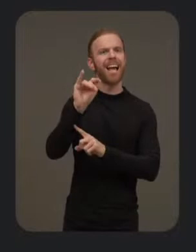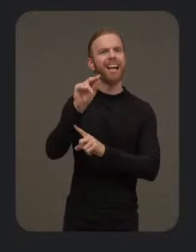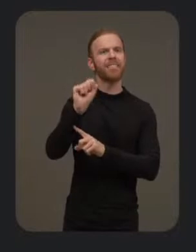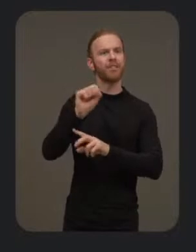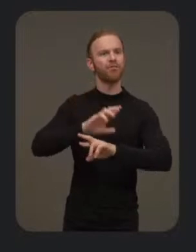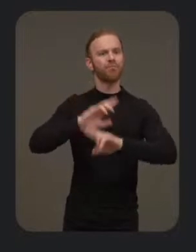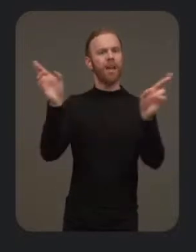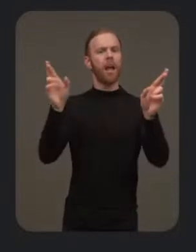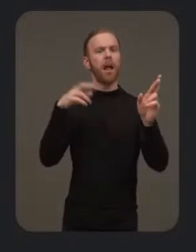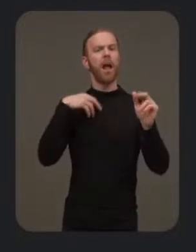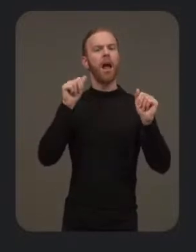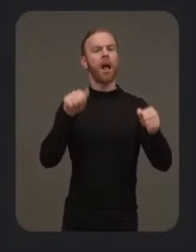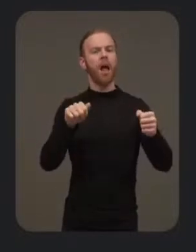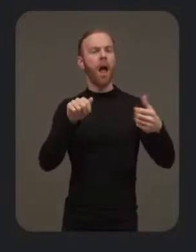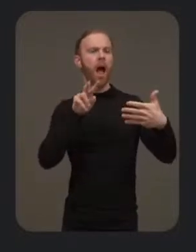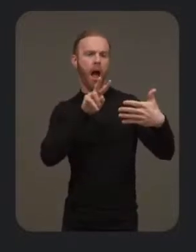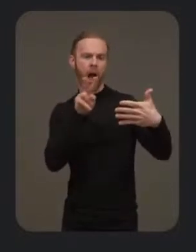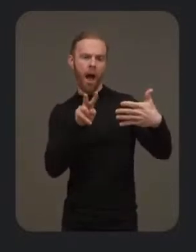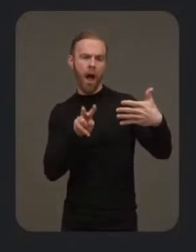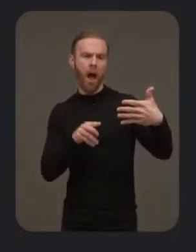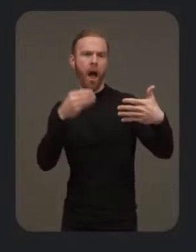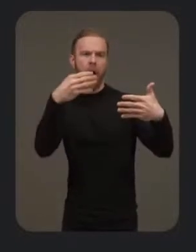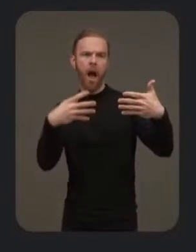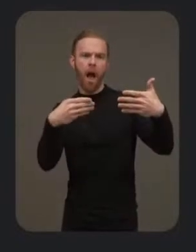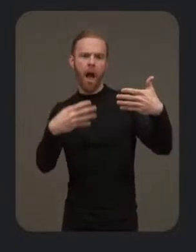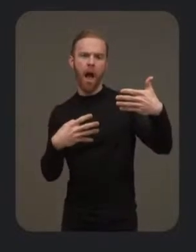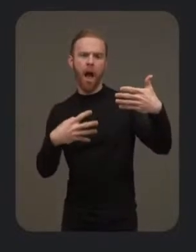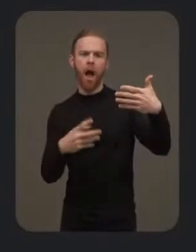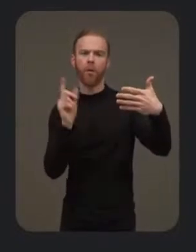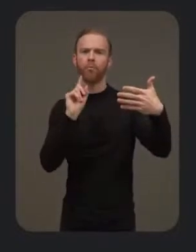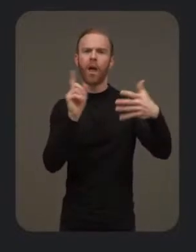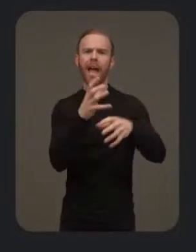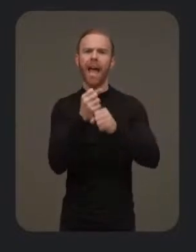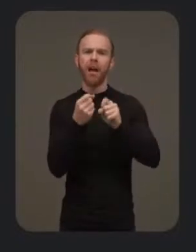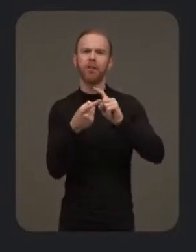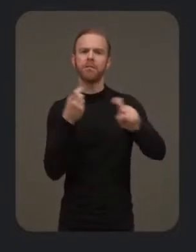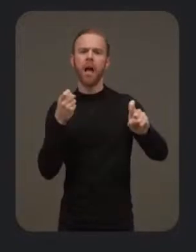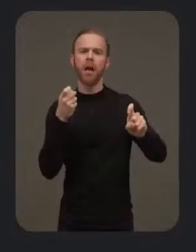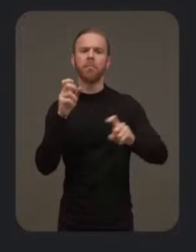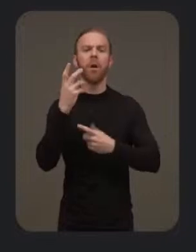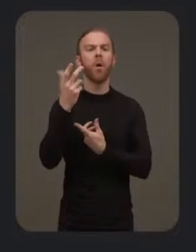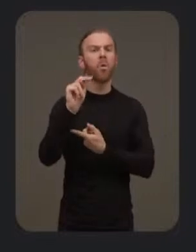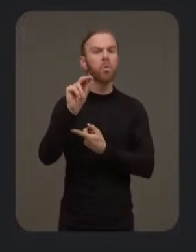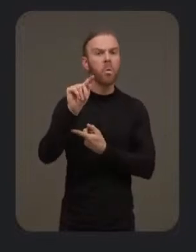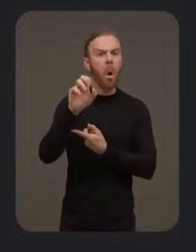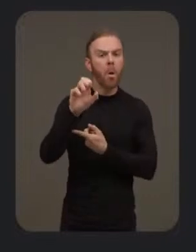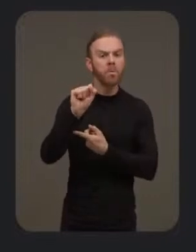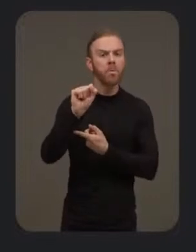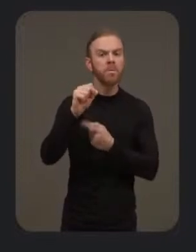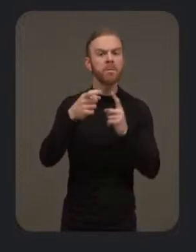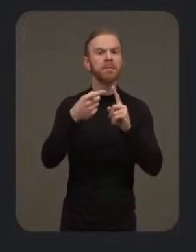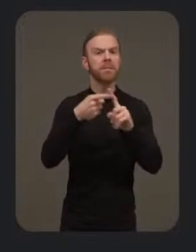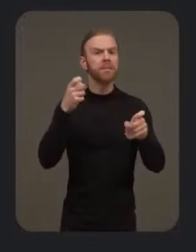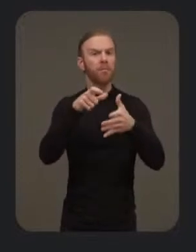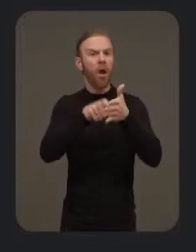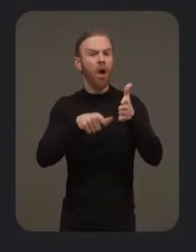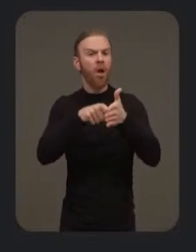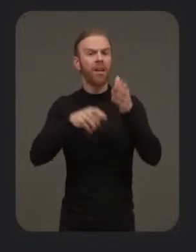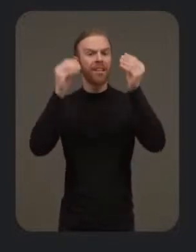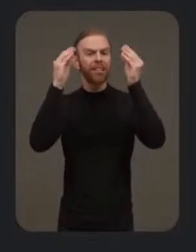class notes. Here's something from an article the teacher assigned. It's all right here, grounded in my